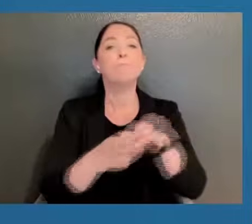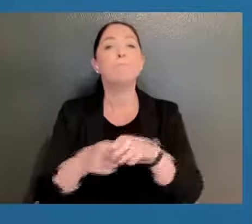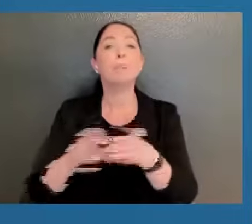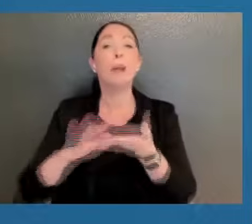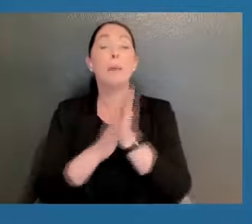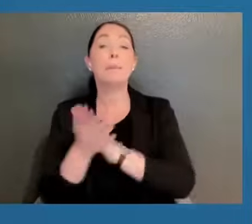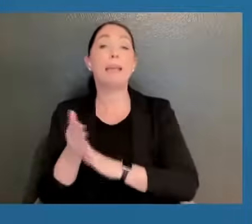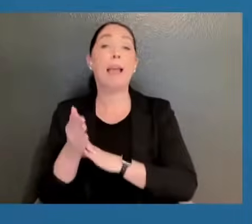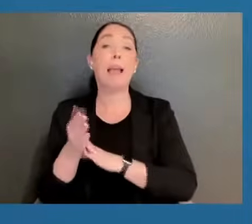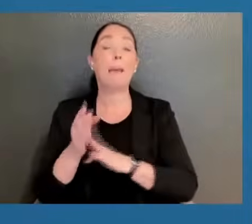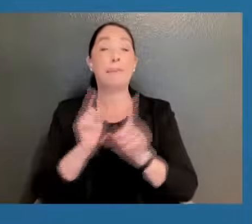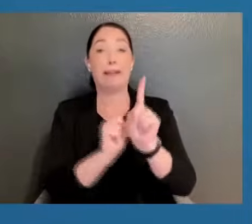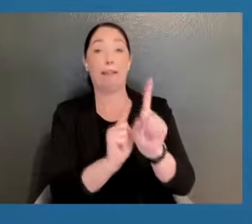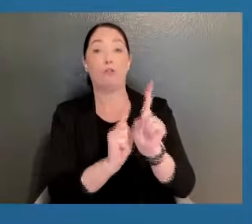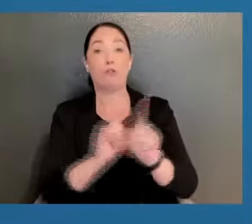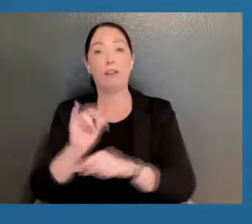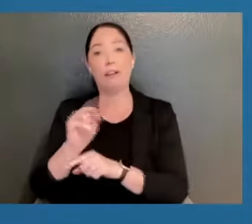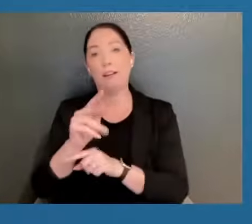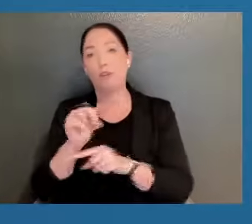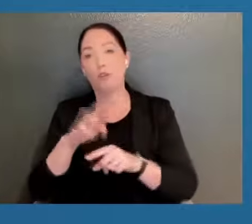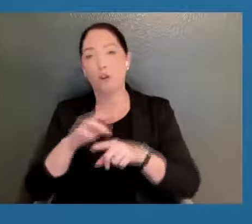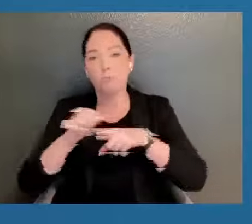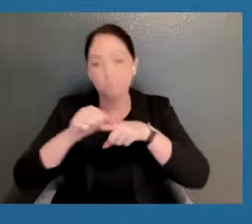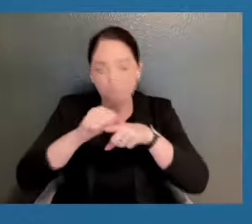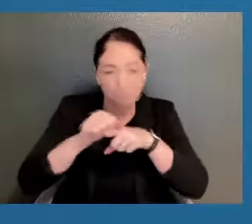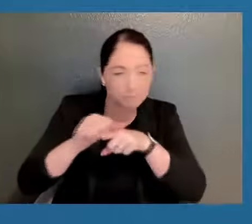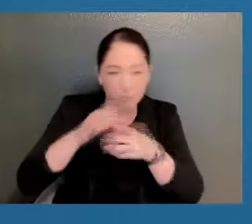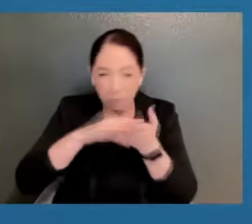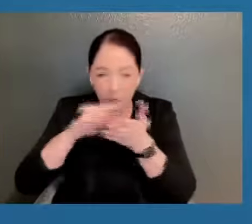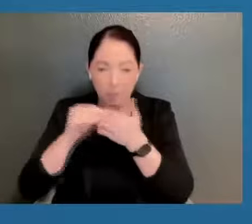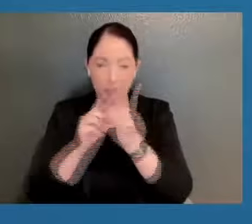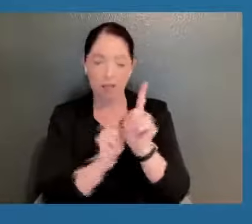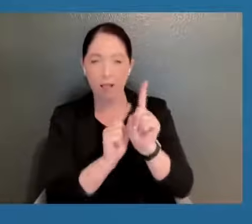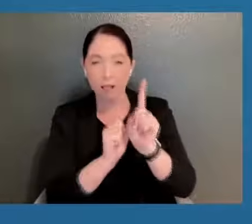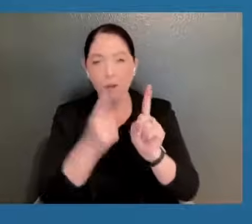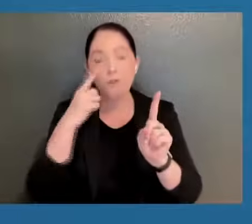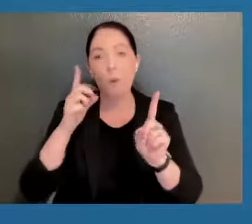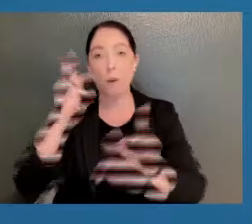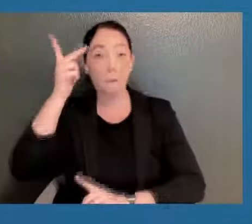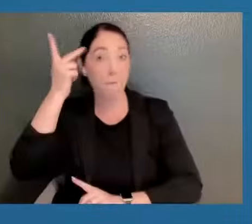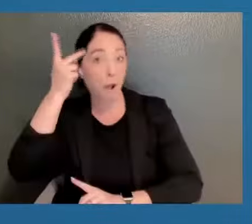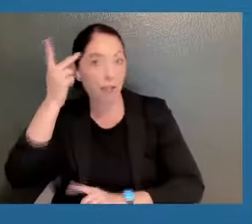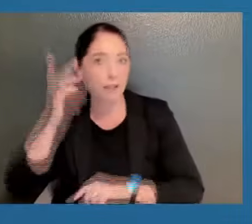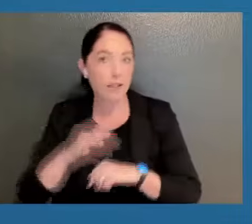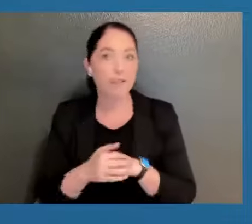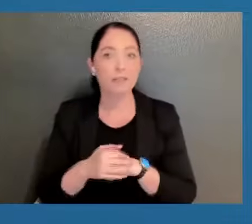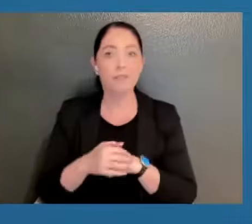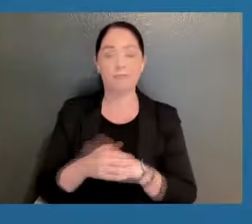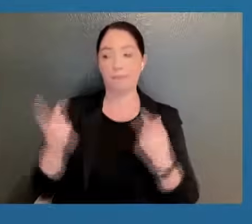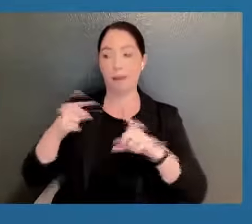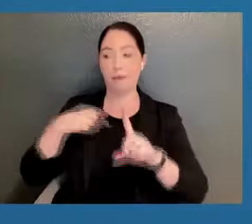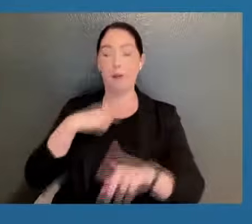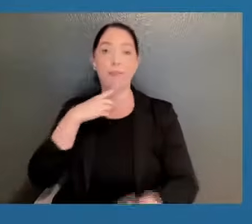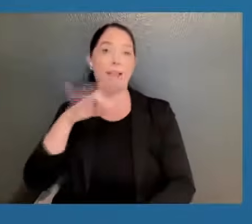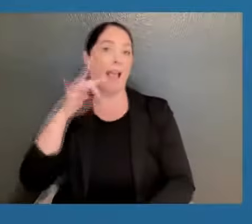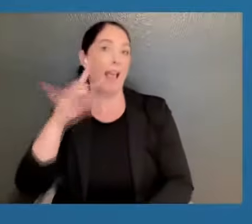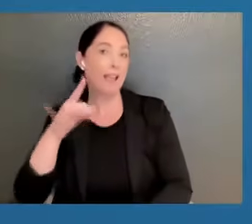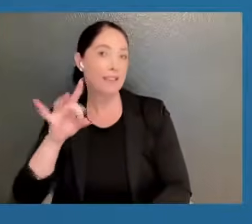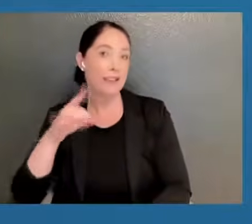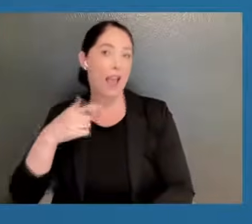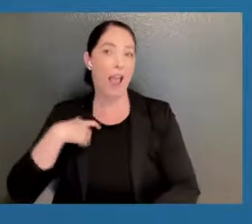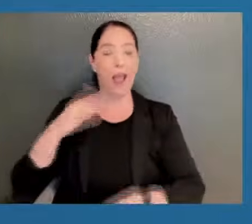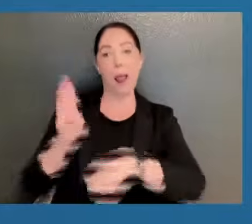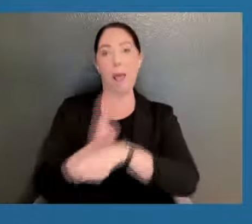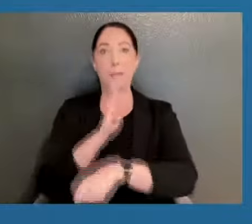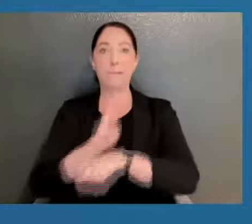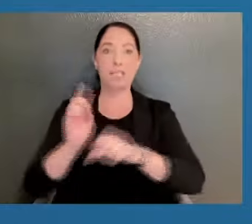politics, but also the New York State Assembly office. And by the time I was 18, I had a real fancy business card, Kathy Hochul, Special Assistant to the